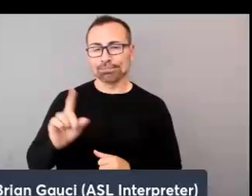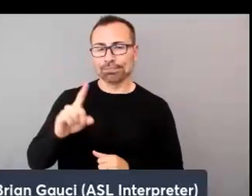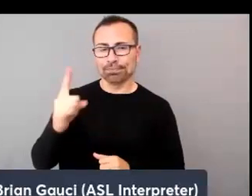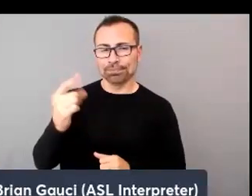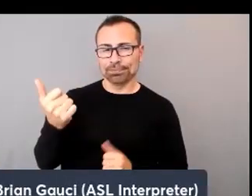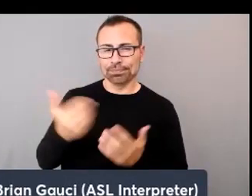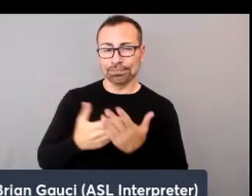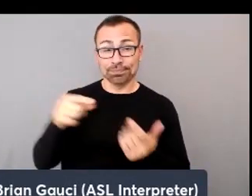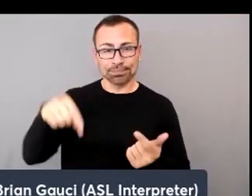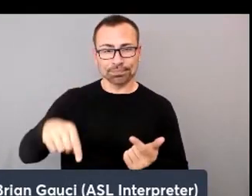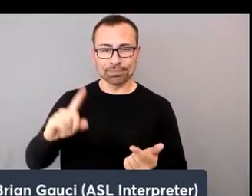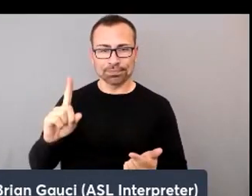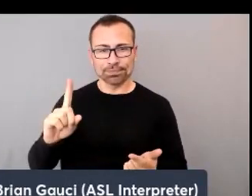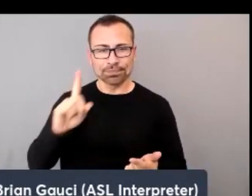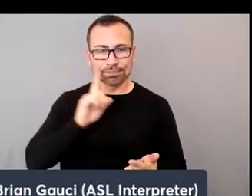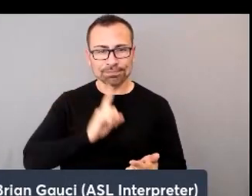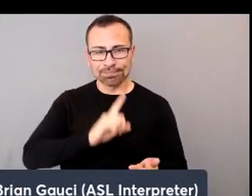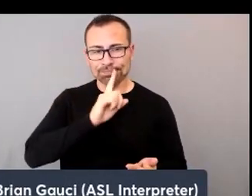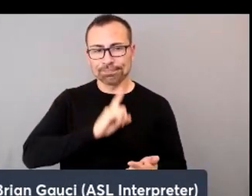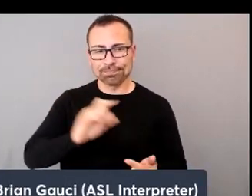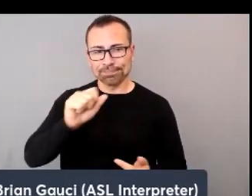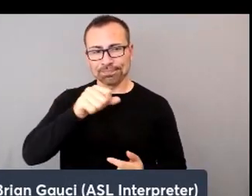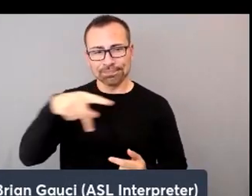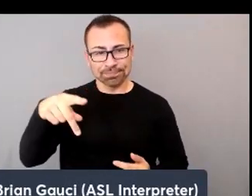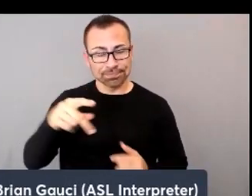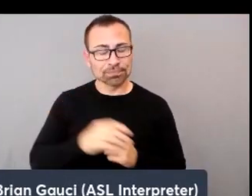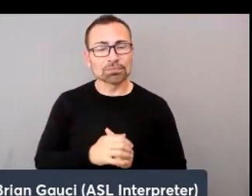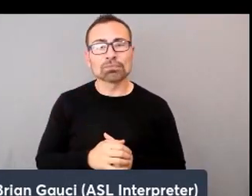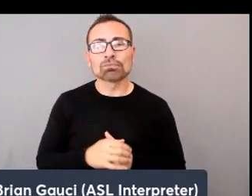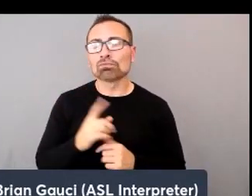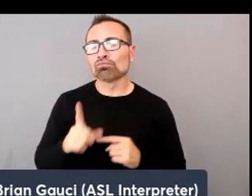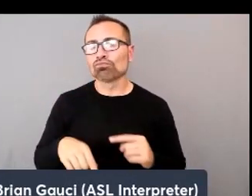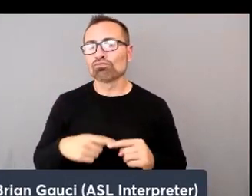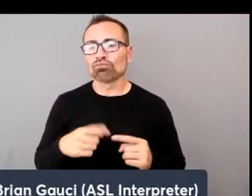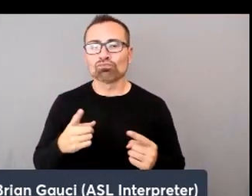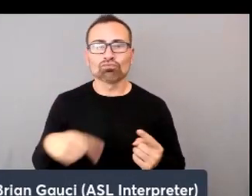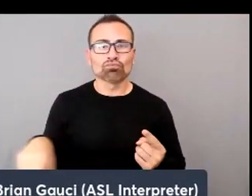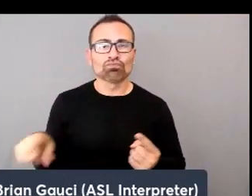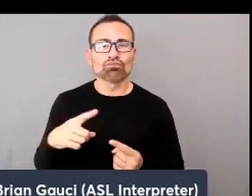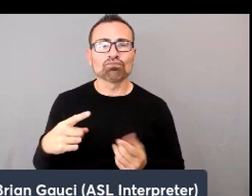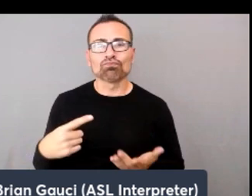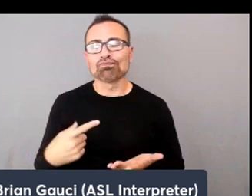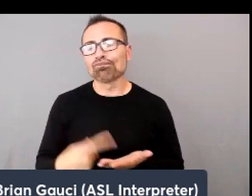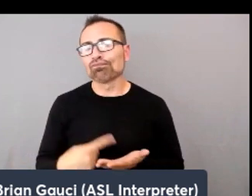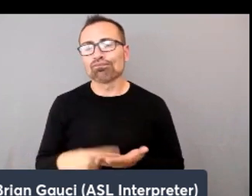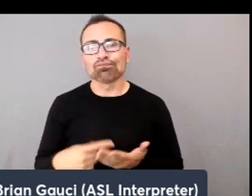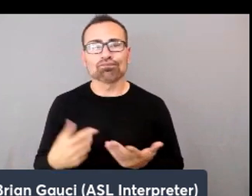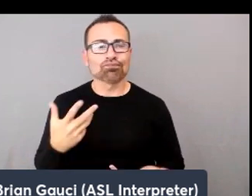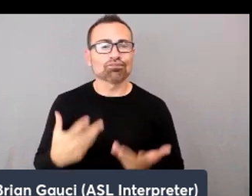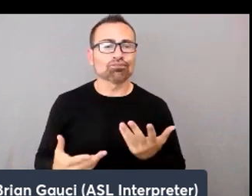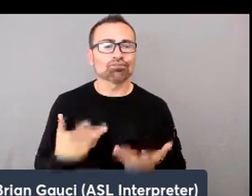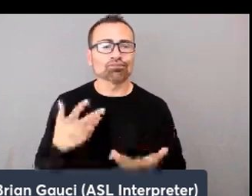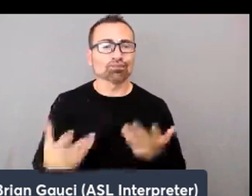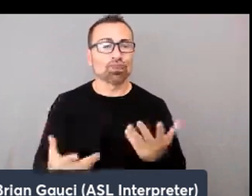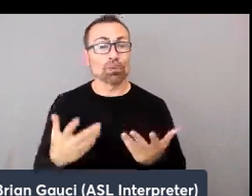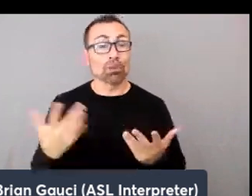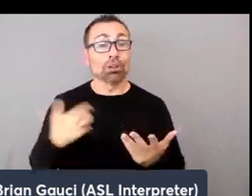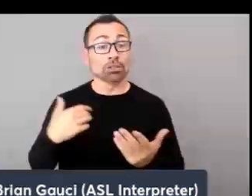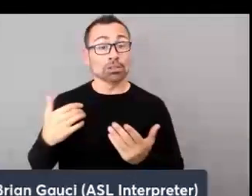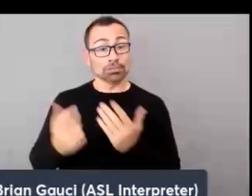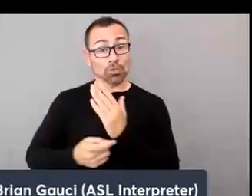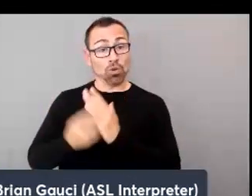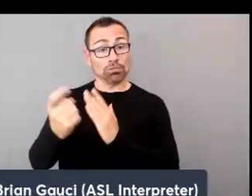simple application. When we are talking about an autonomous vehicle, we're talking about